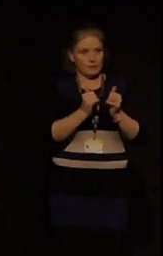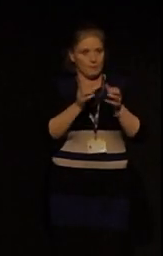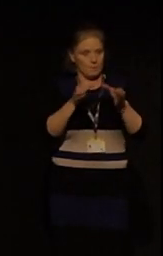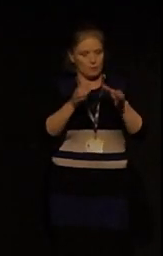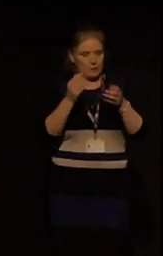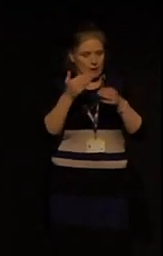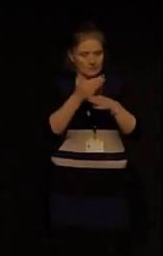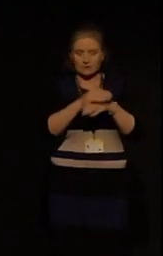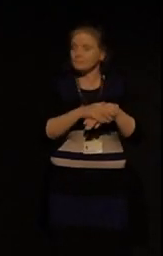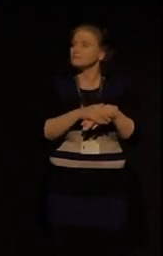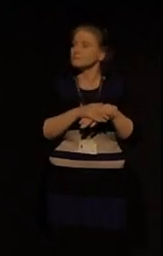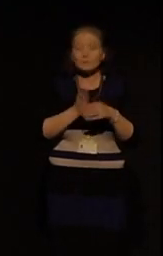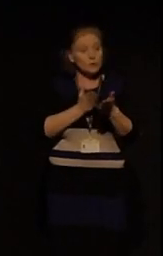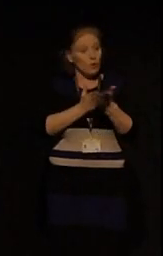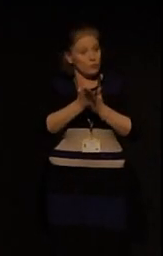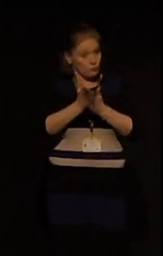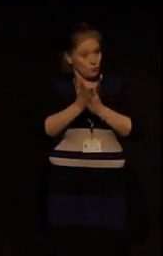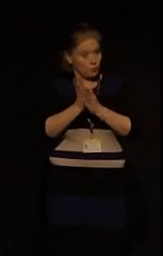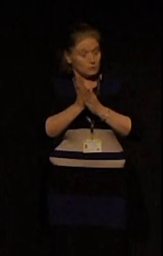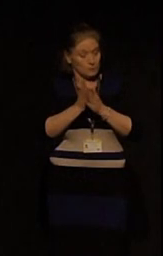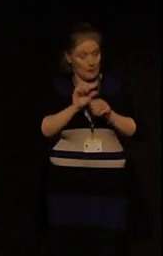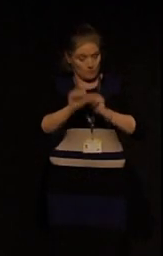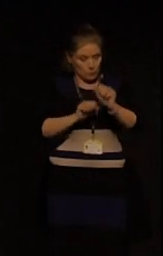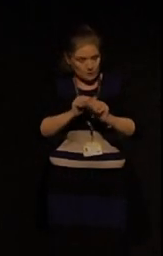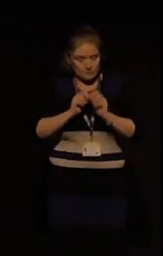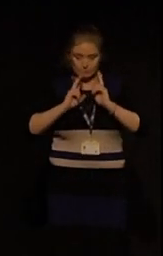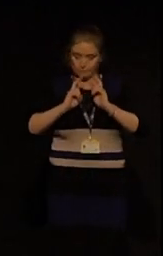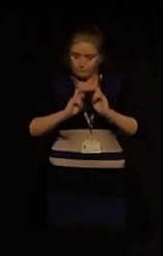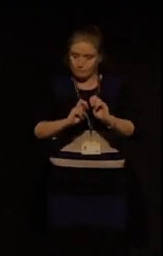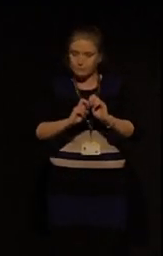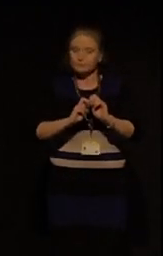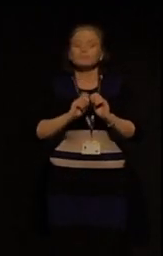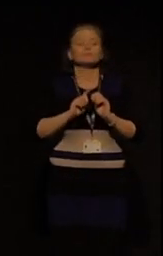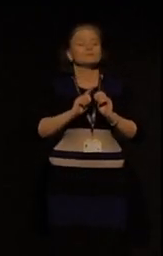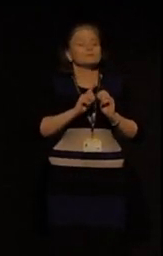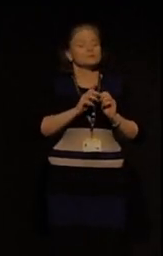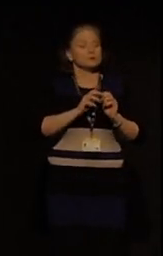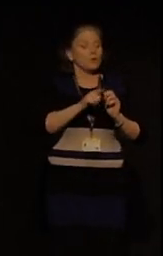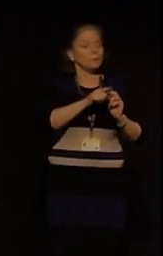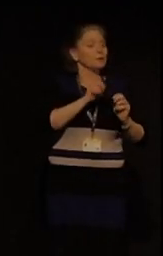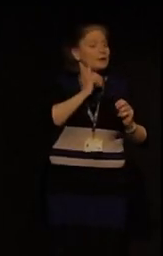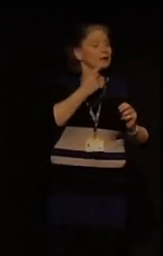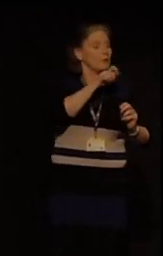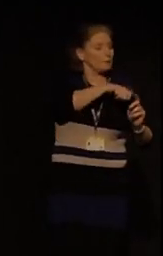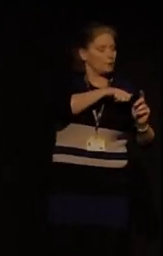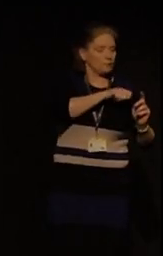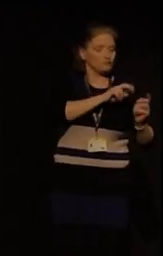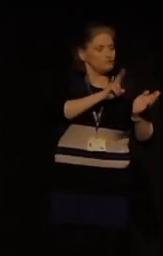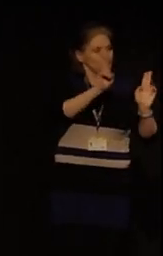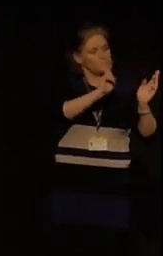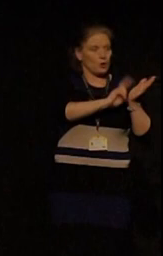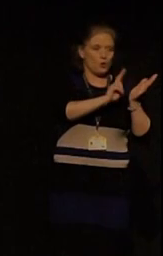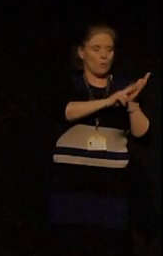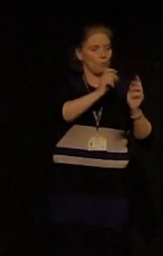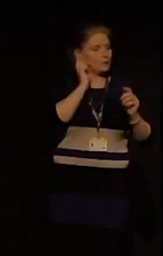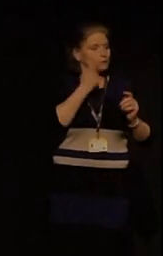And when we did this, we learned a whole bunch of things. So the first thing we did, we took some normal hearing people and we played sounds to them